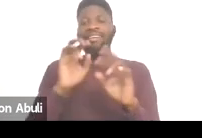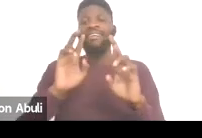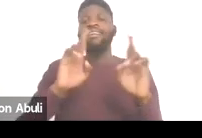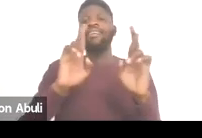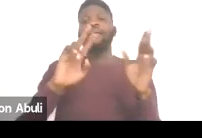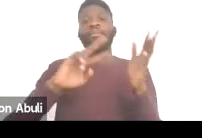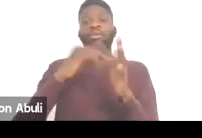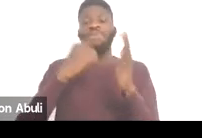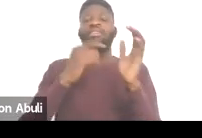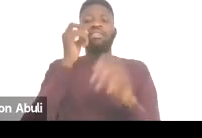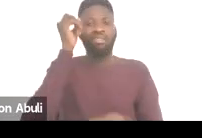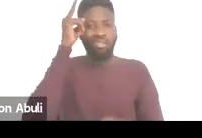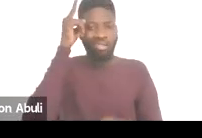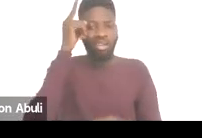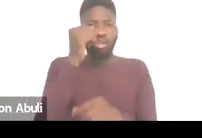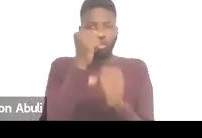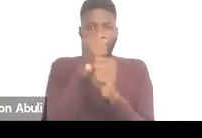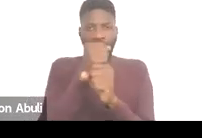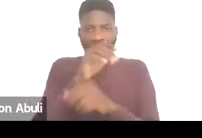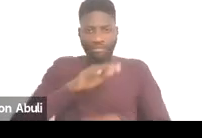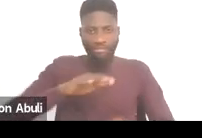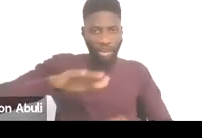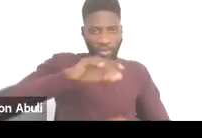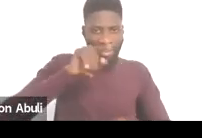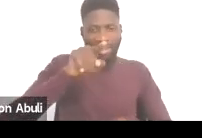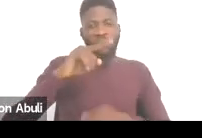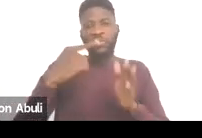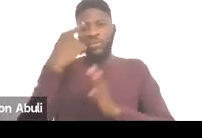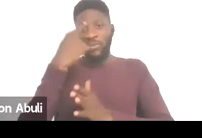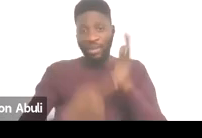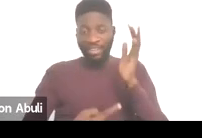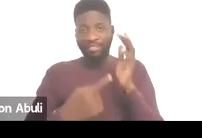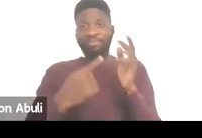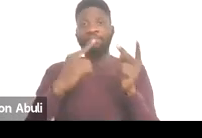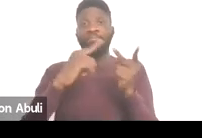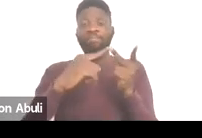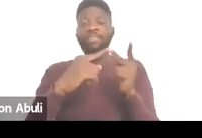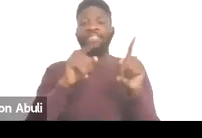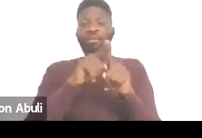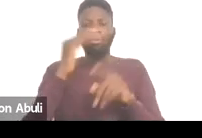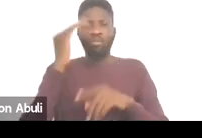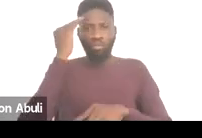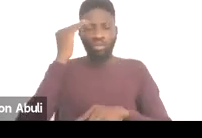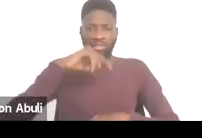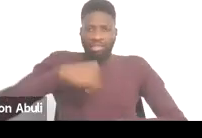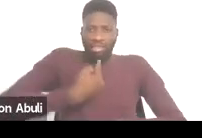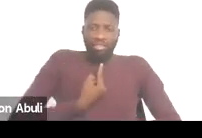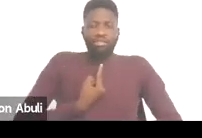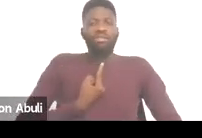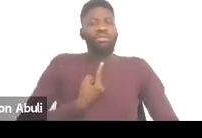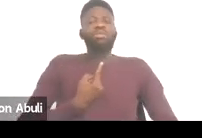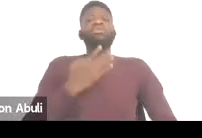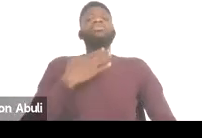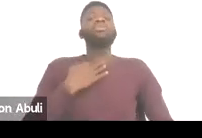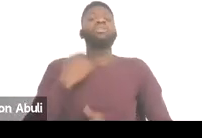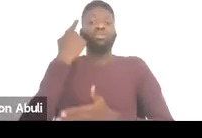understand what the job environment is, and at the same time, you really know what you want, and you are up to the task